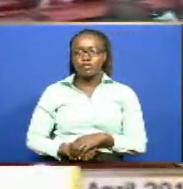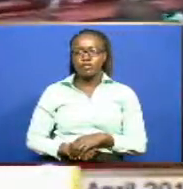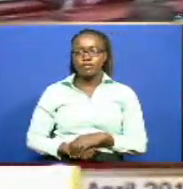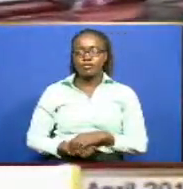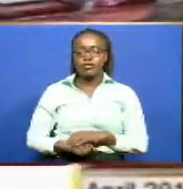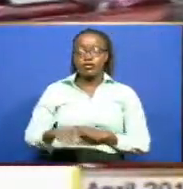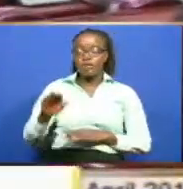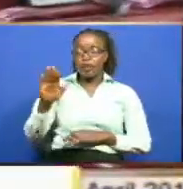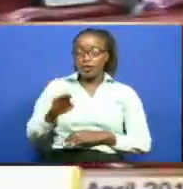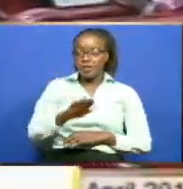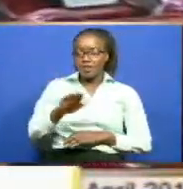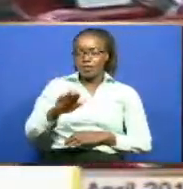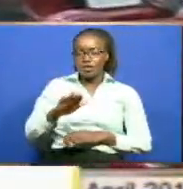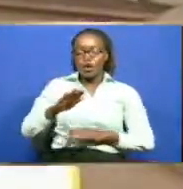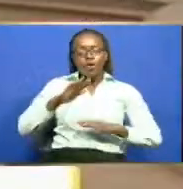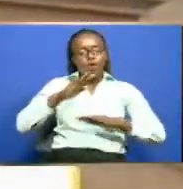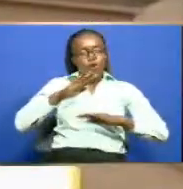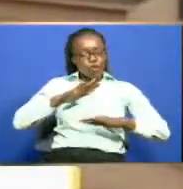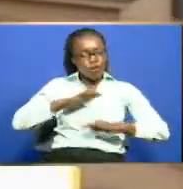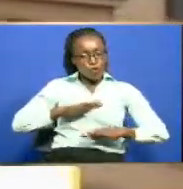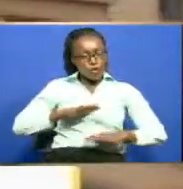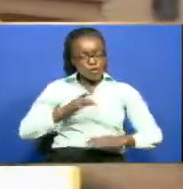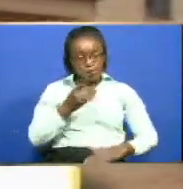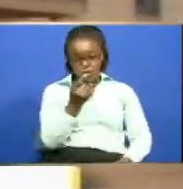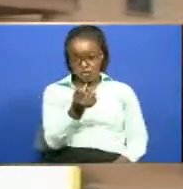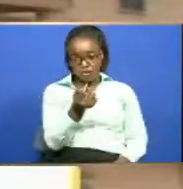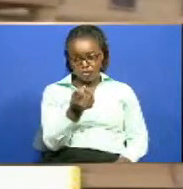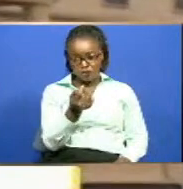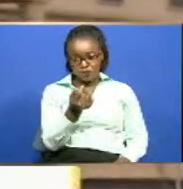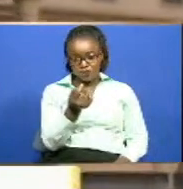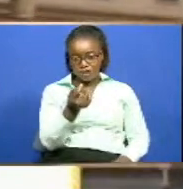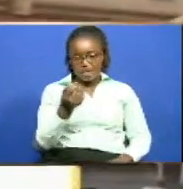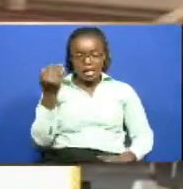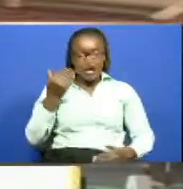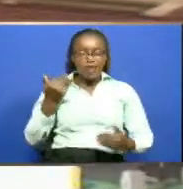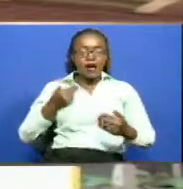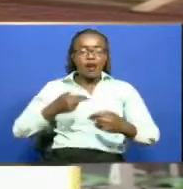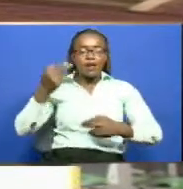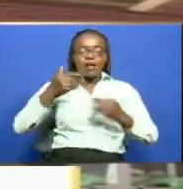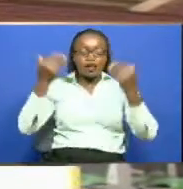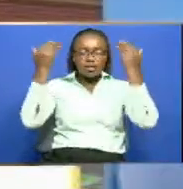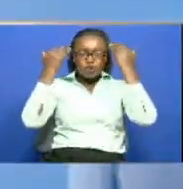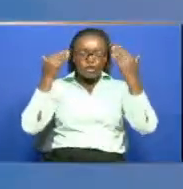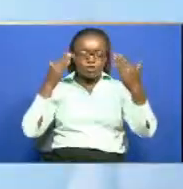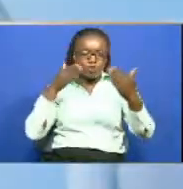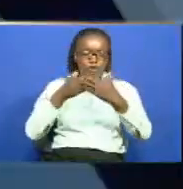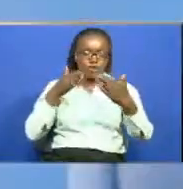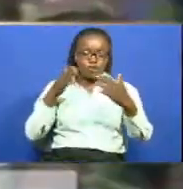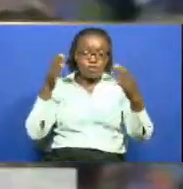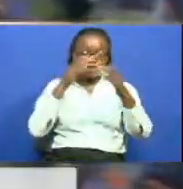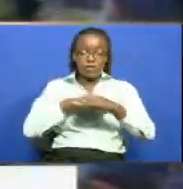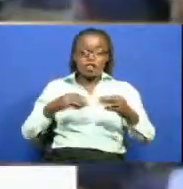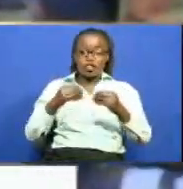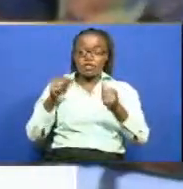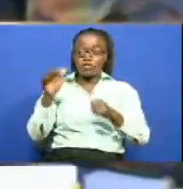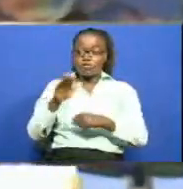Parliament's temporary reprieve. High Court blocks President Uhuru Kenyatta from dissolving Parliament.